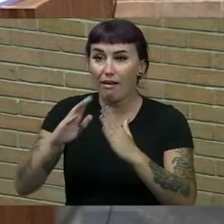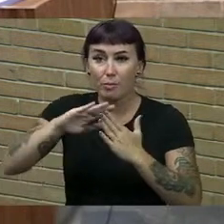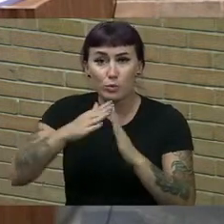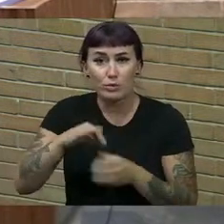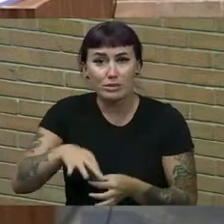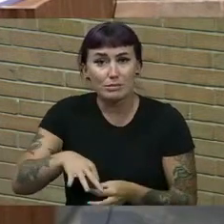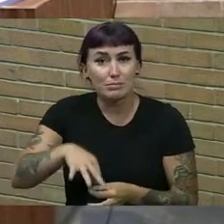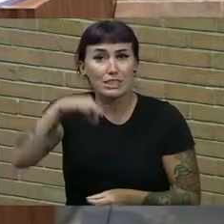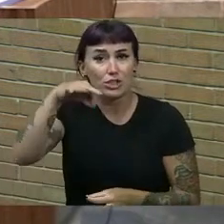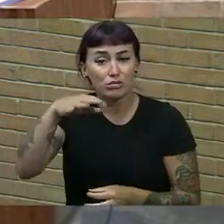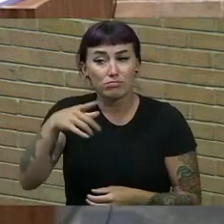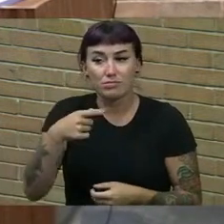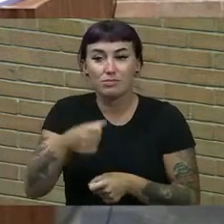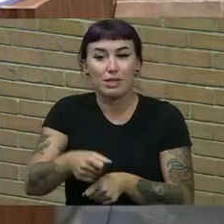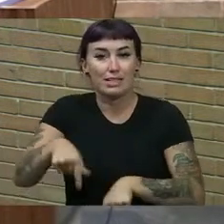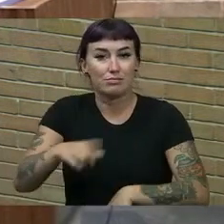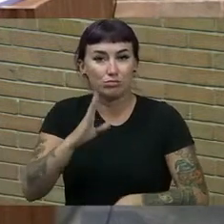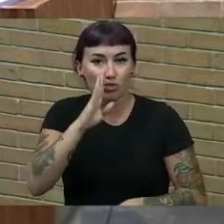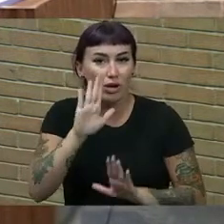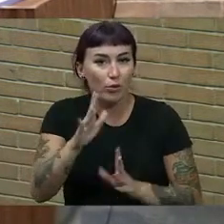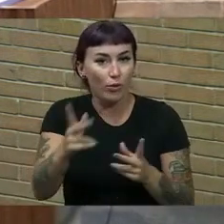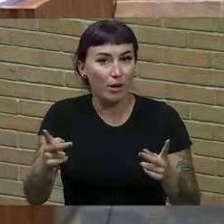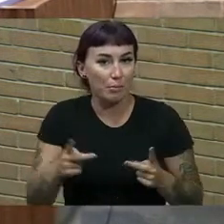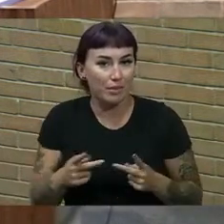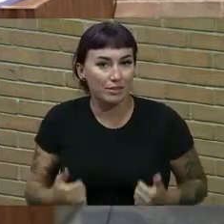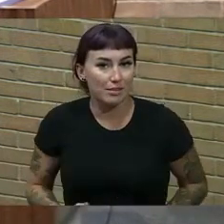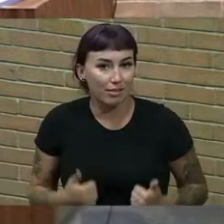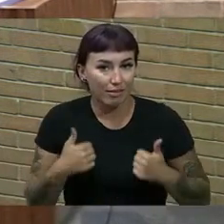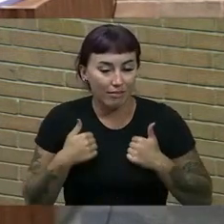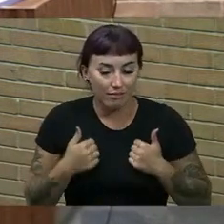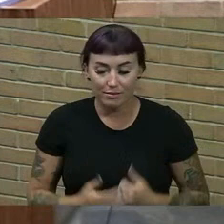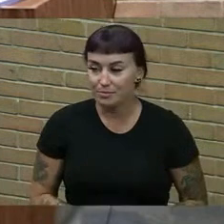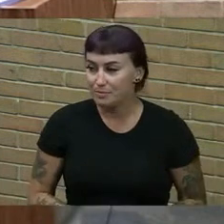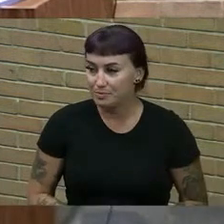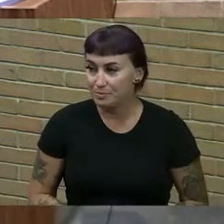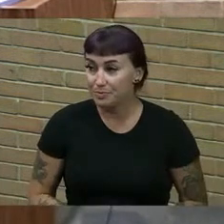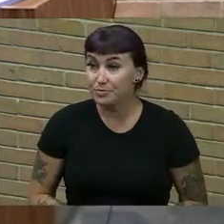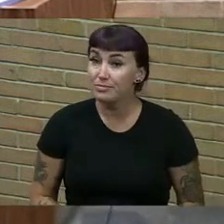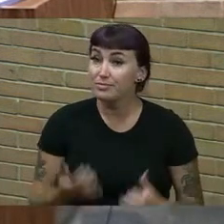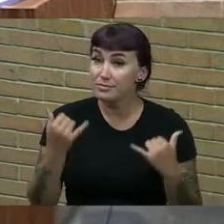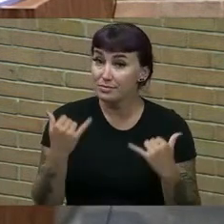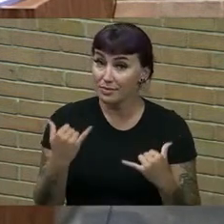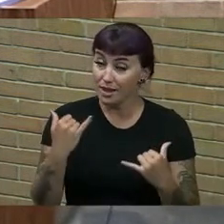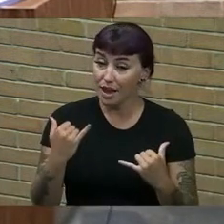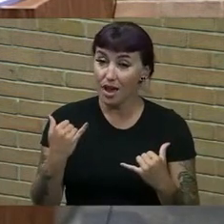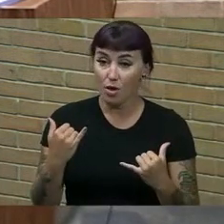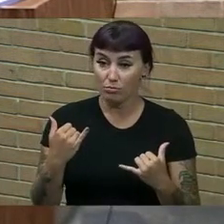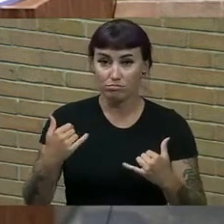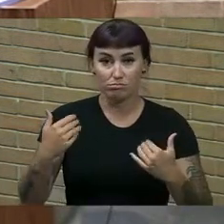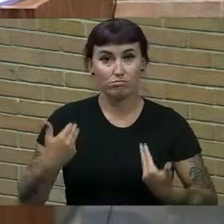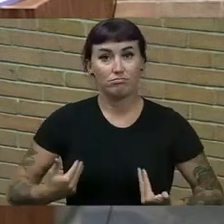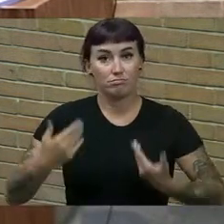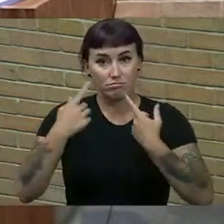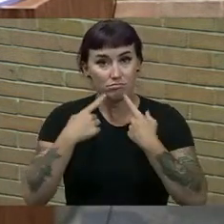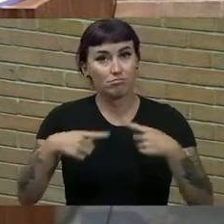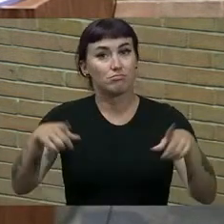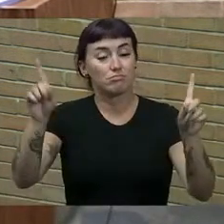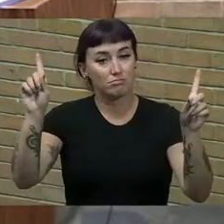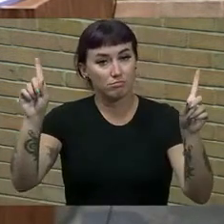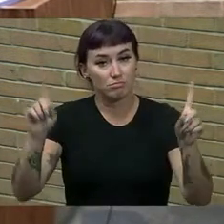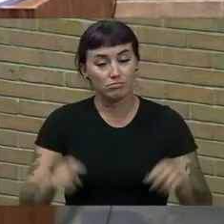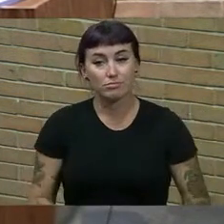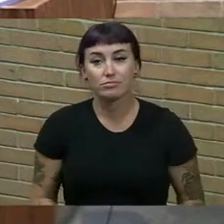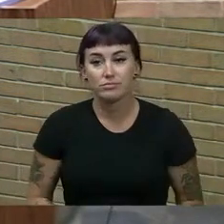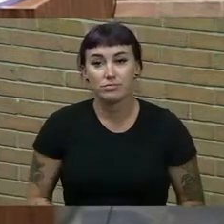spirit that makes Brighton a great place to live. So now, therefore, be it proclaimed that I, William